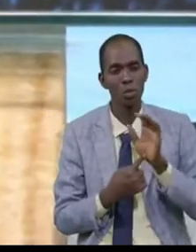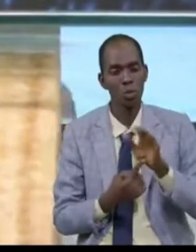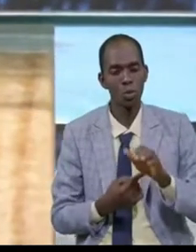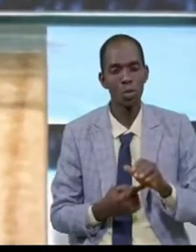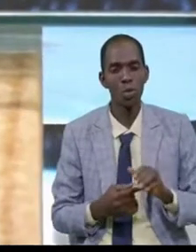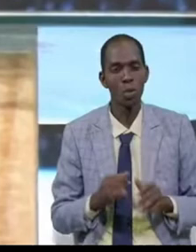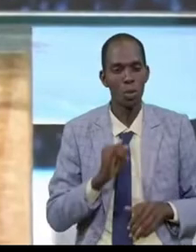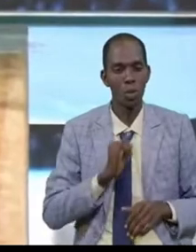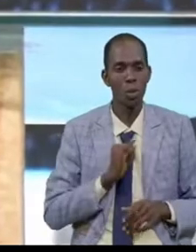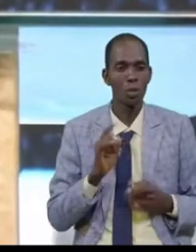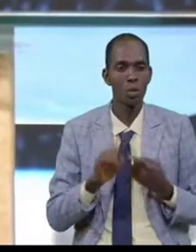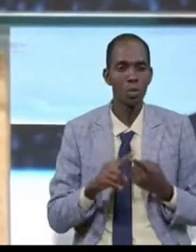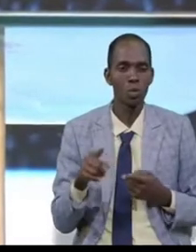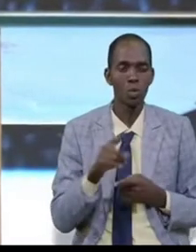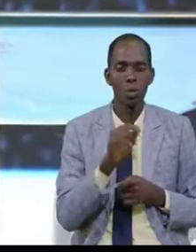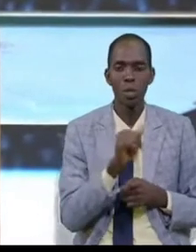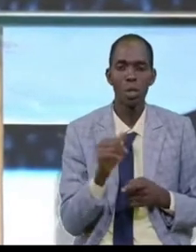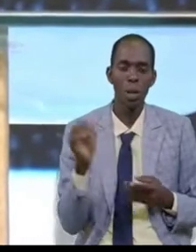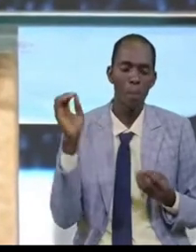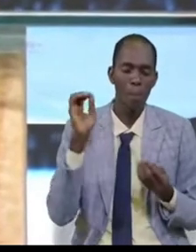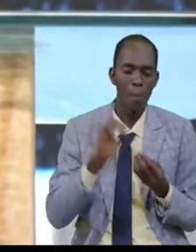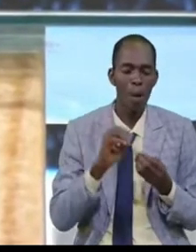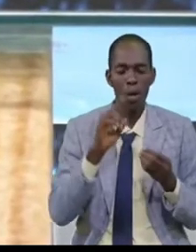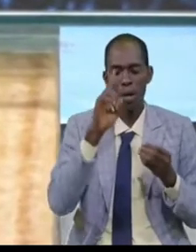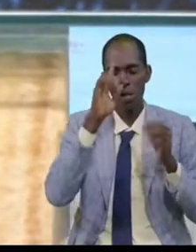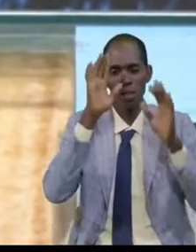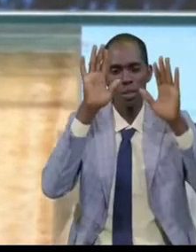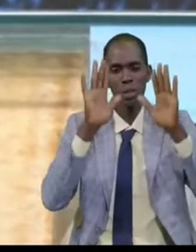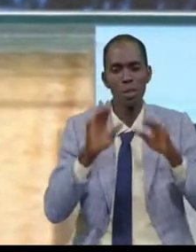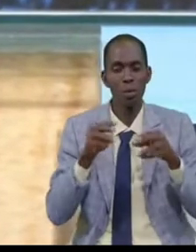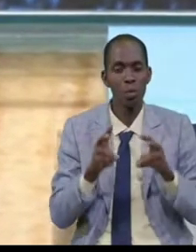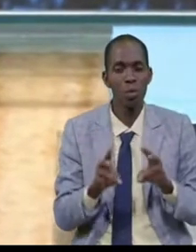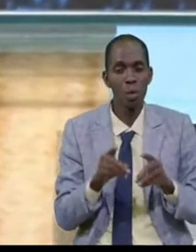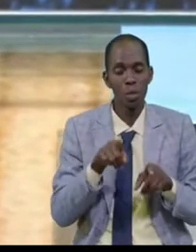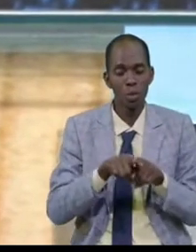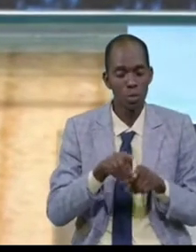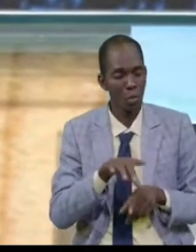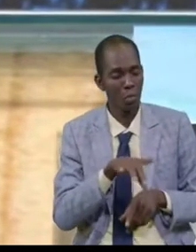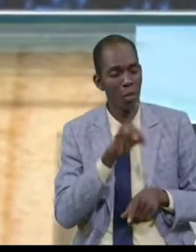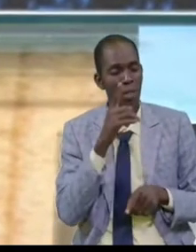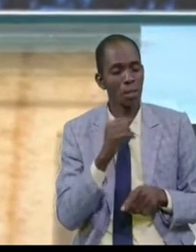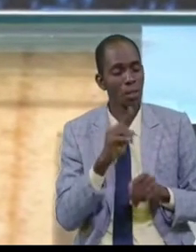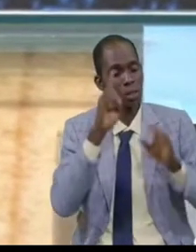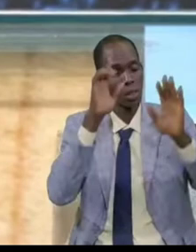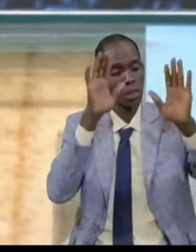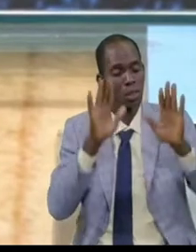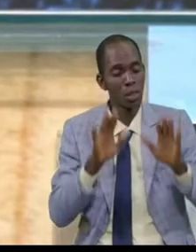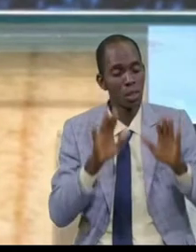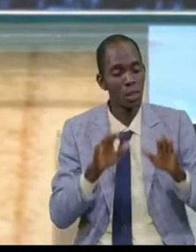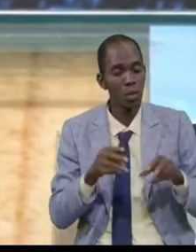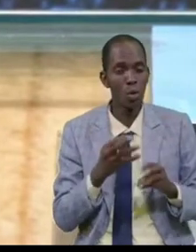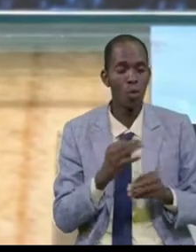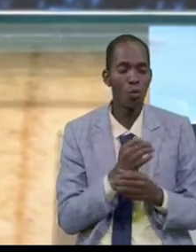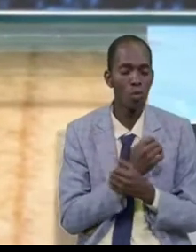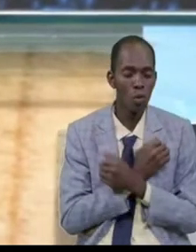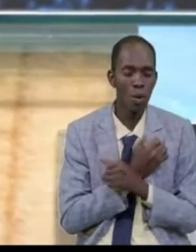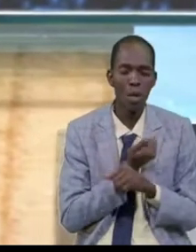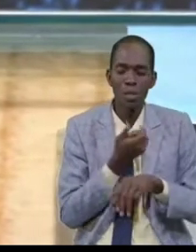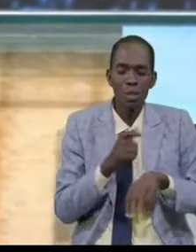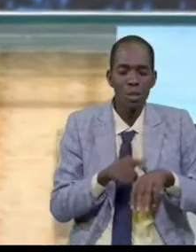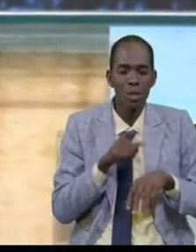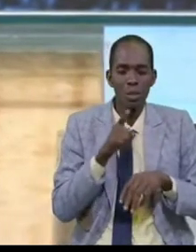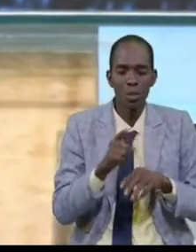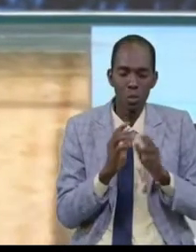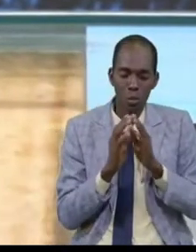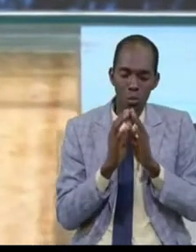more excellent way. And as you discover the excellent way of love, every time you minister, you will